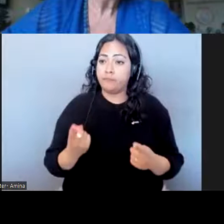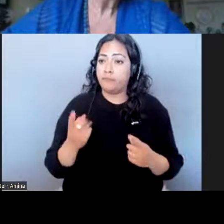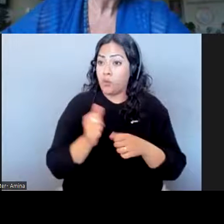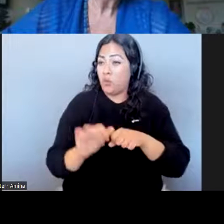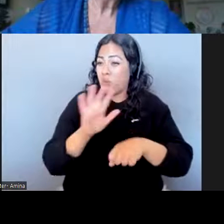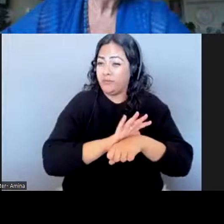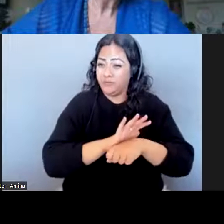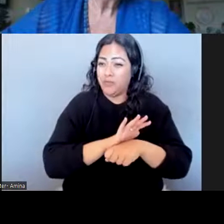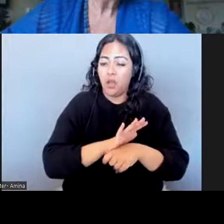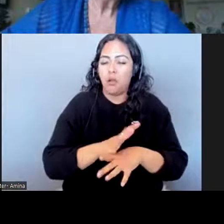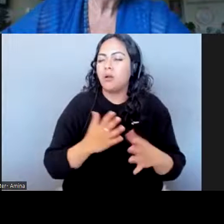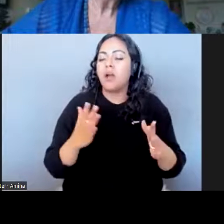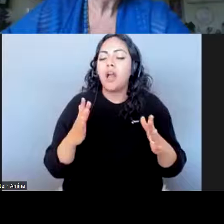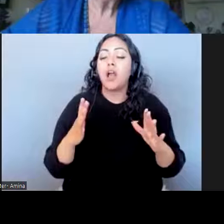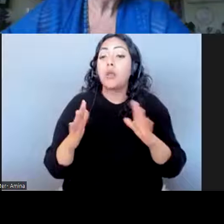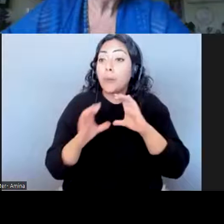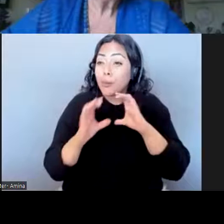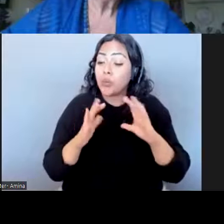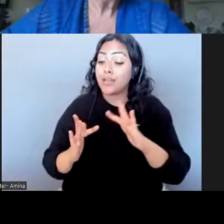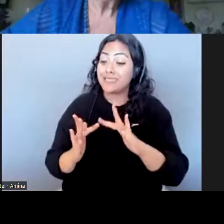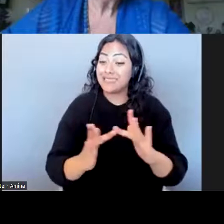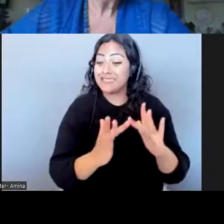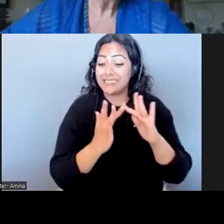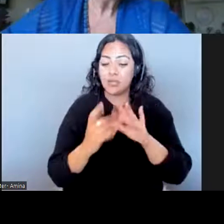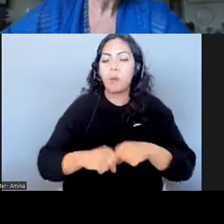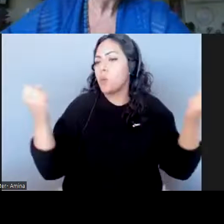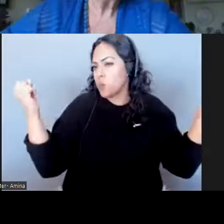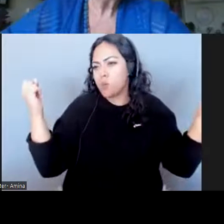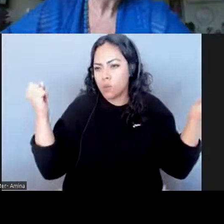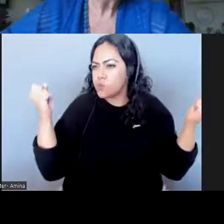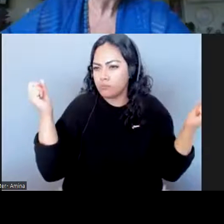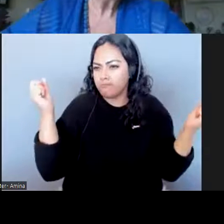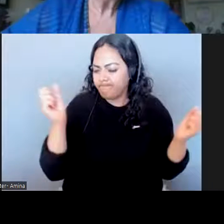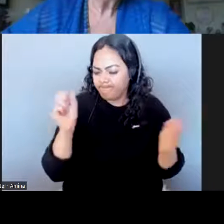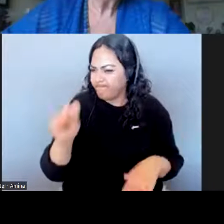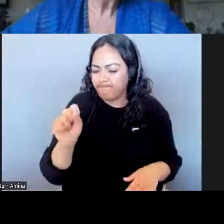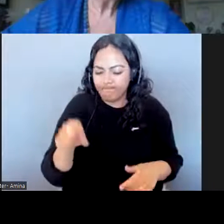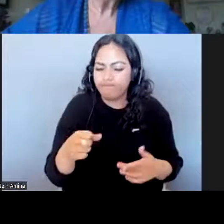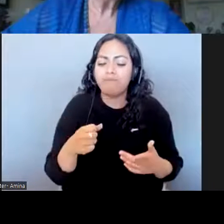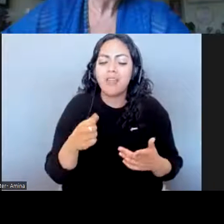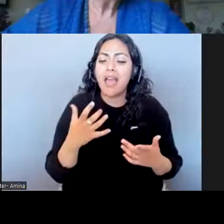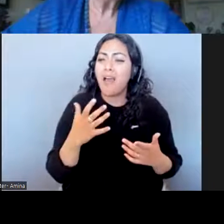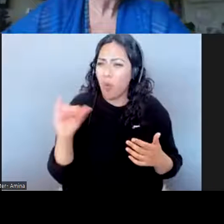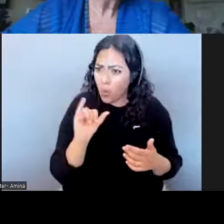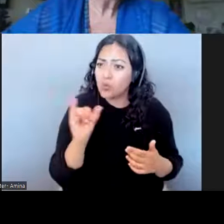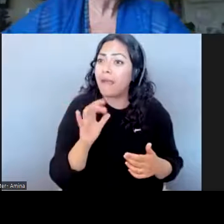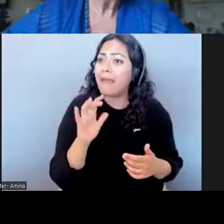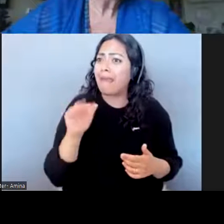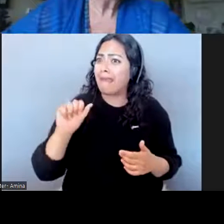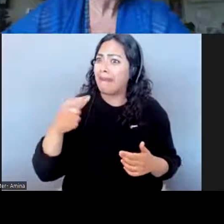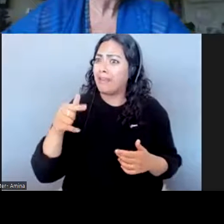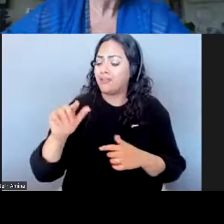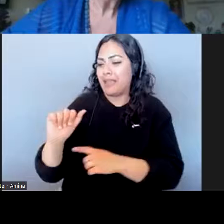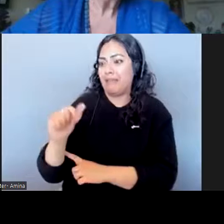the communication line, and it broke a lot of things, but it also made ageism flare. Like, we heard some pretty